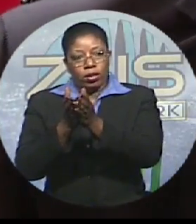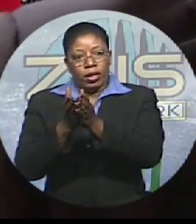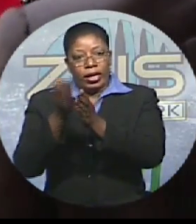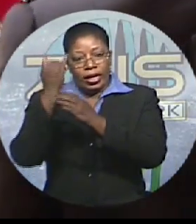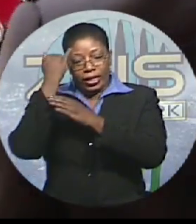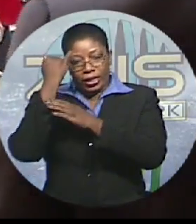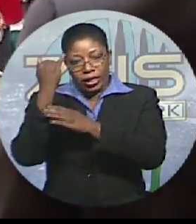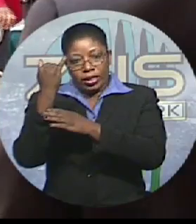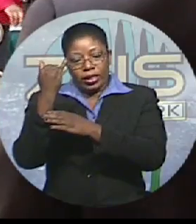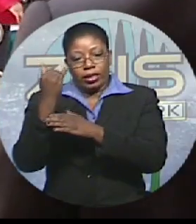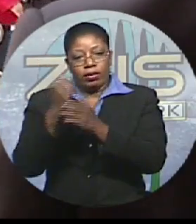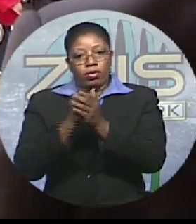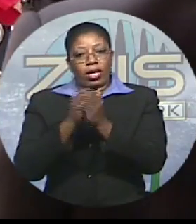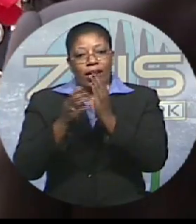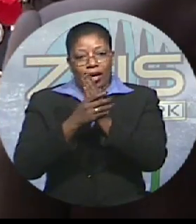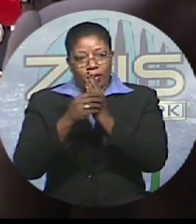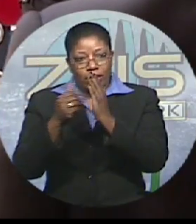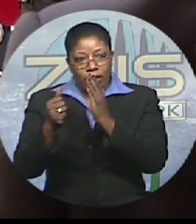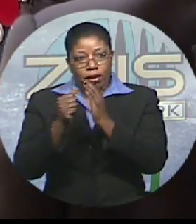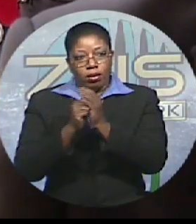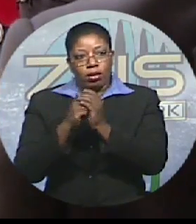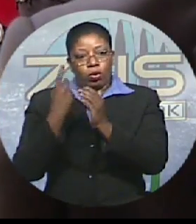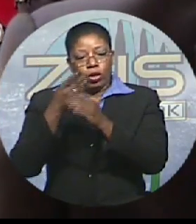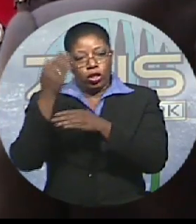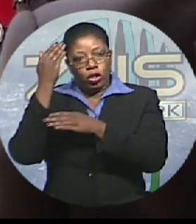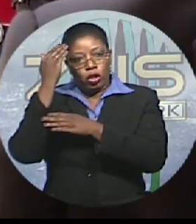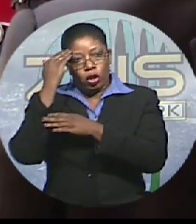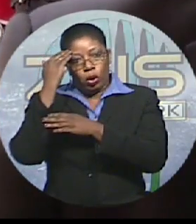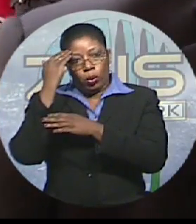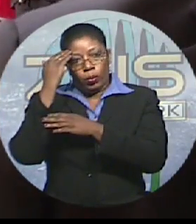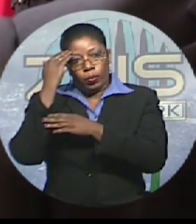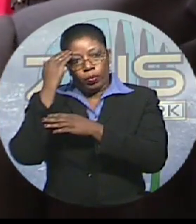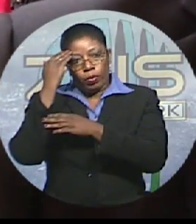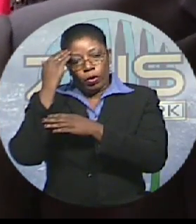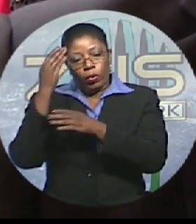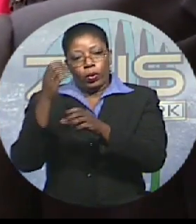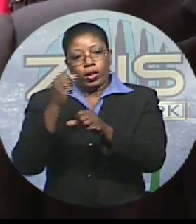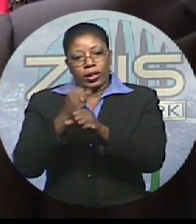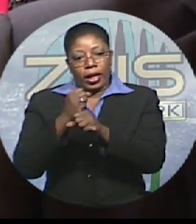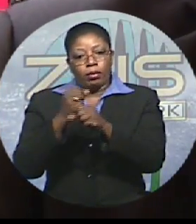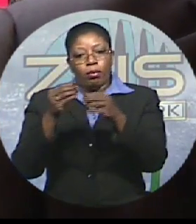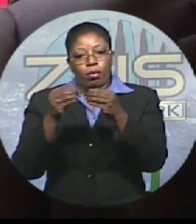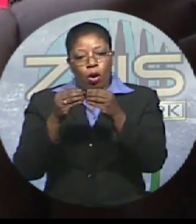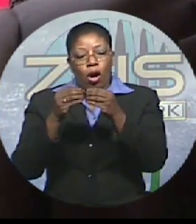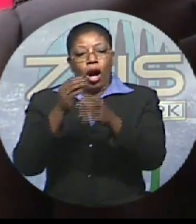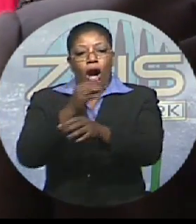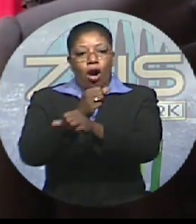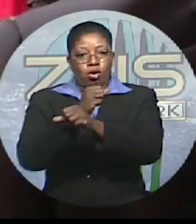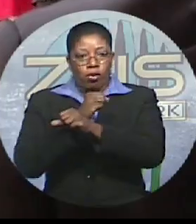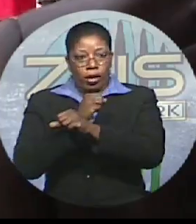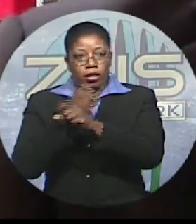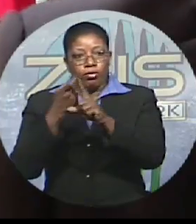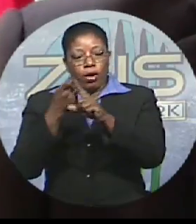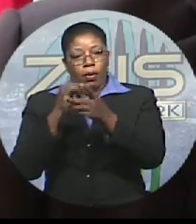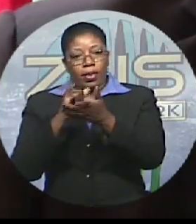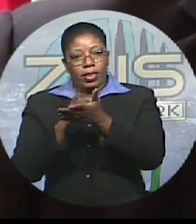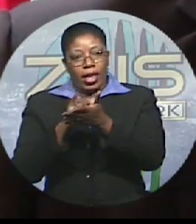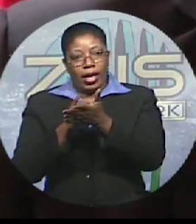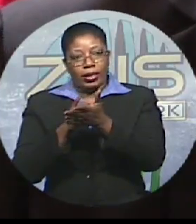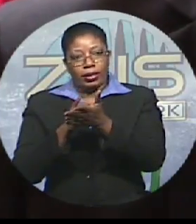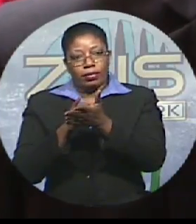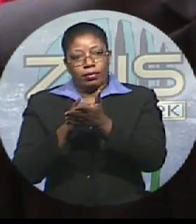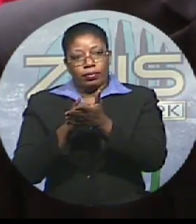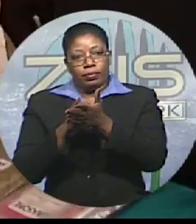and techniques, and the like, we know that we would get greater seizures, greater arrests, and it also applies to the confiscation of